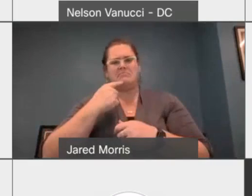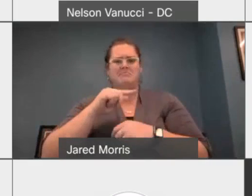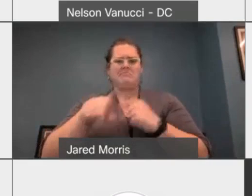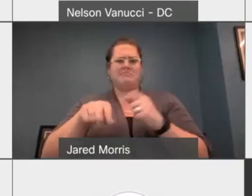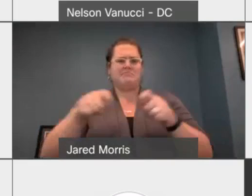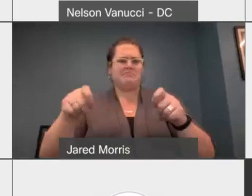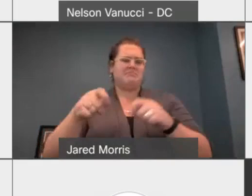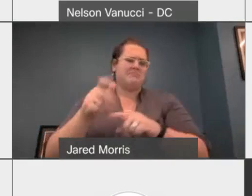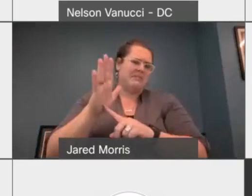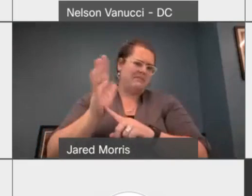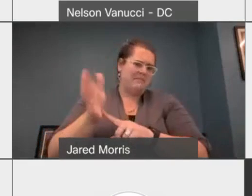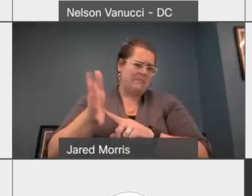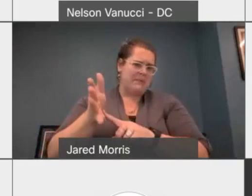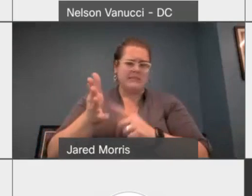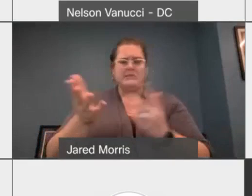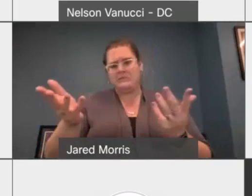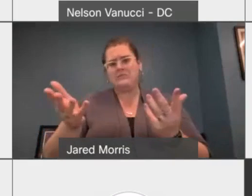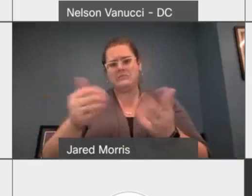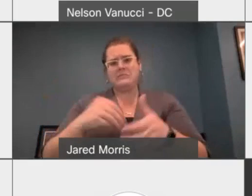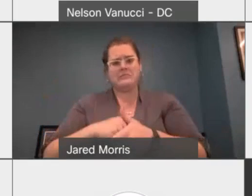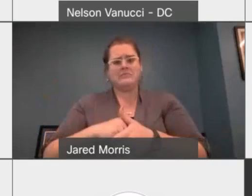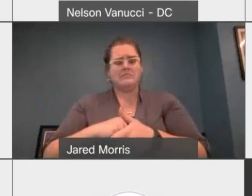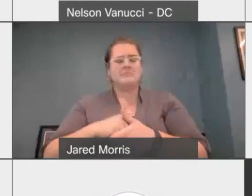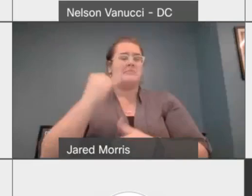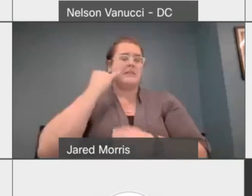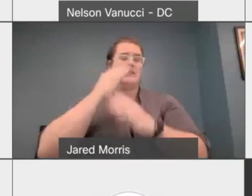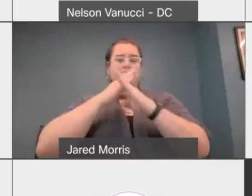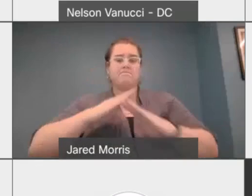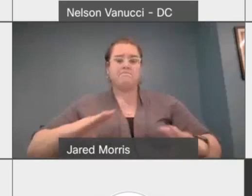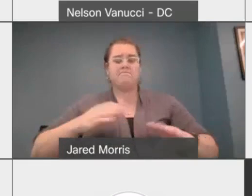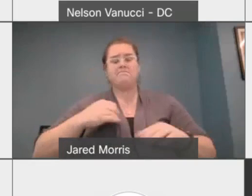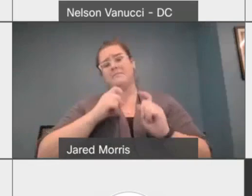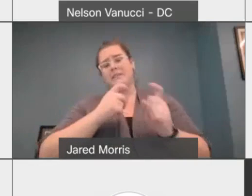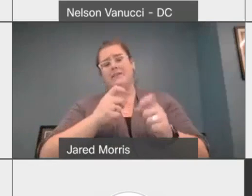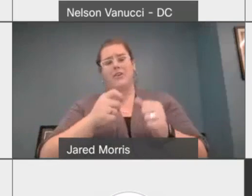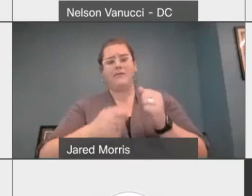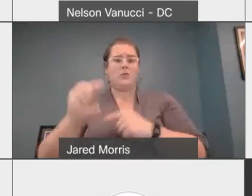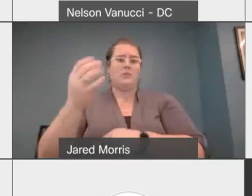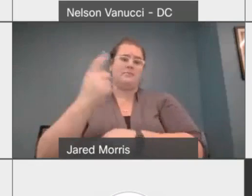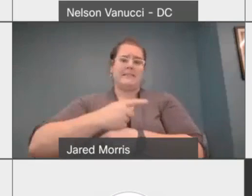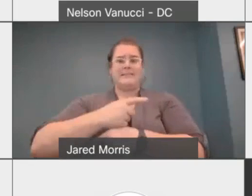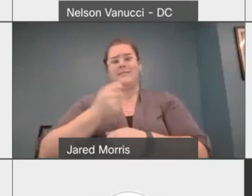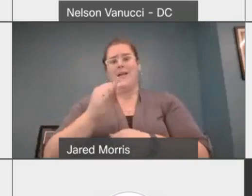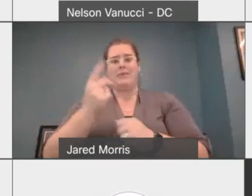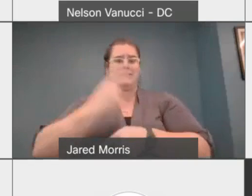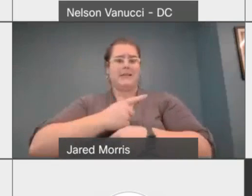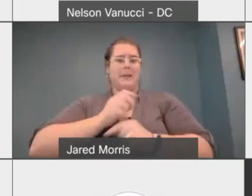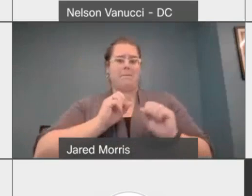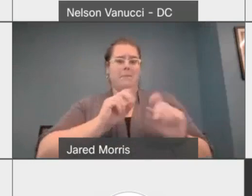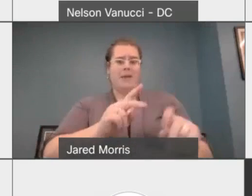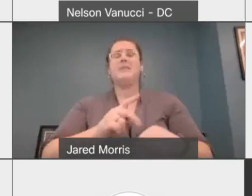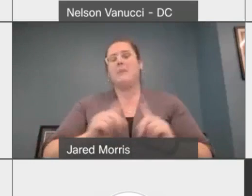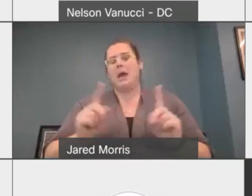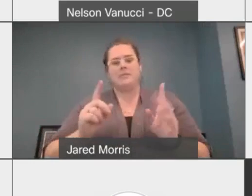questions, then we can absolutely give you a few minutes of your day back, but we definitely want to be here. Make sure